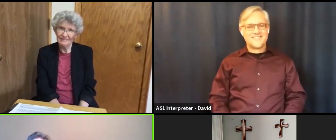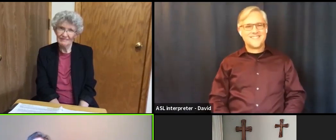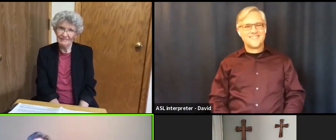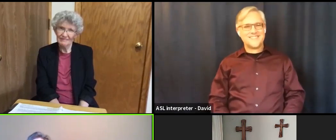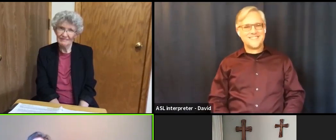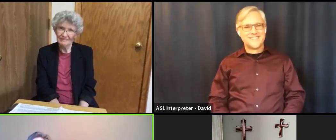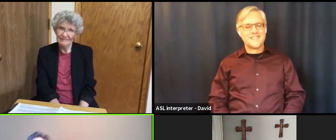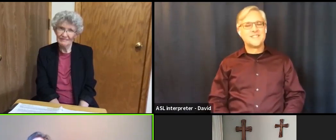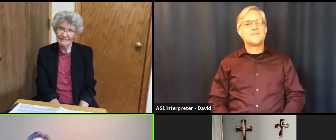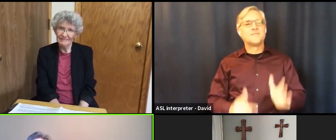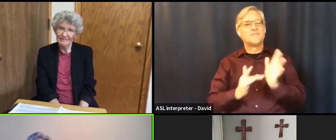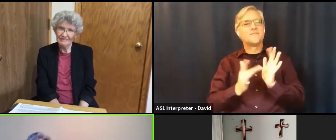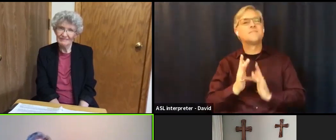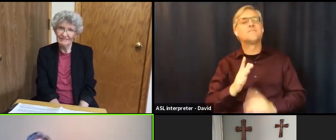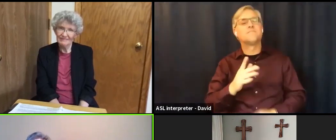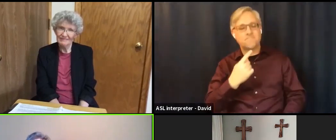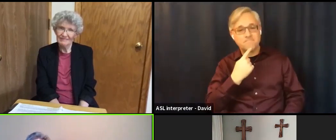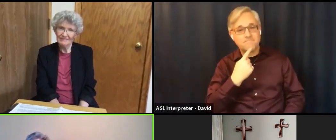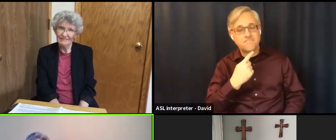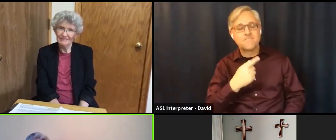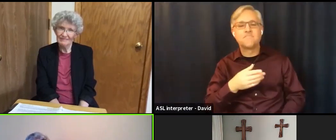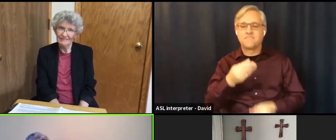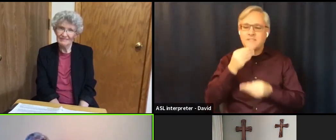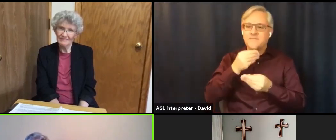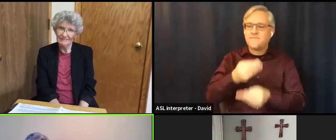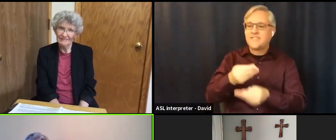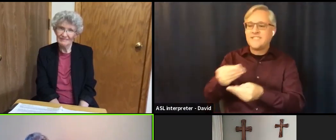Jesus says, feed my lambs.